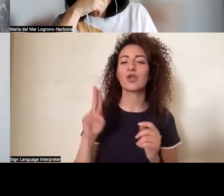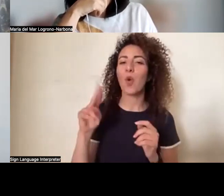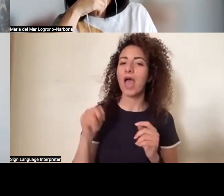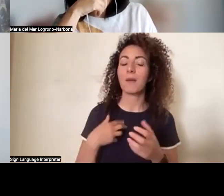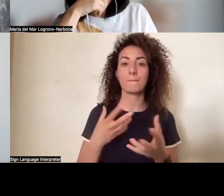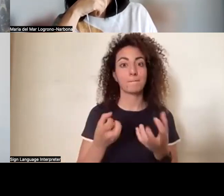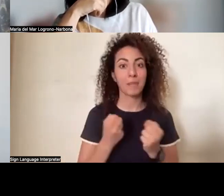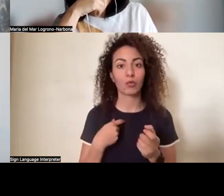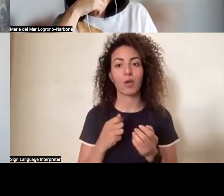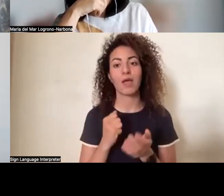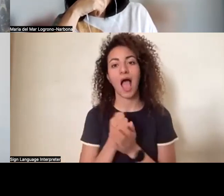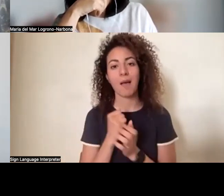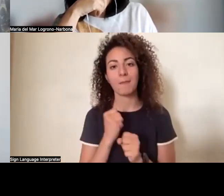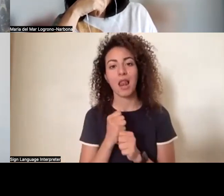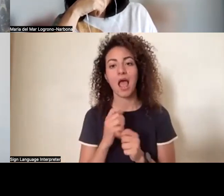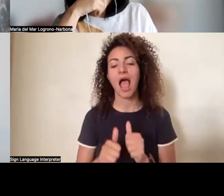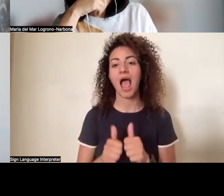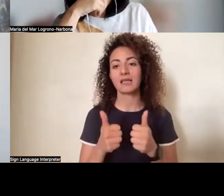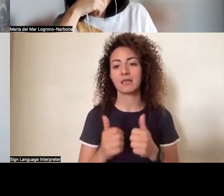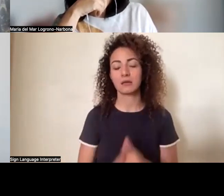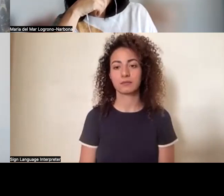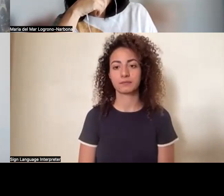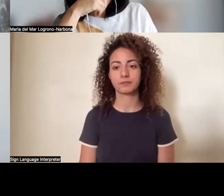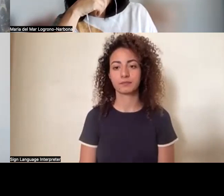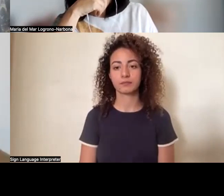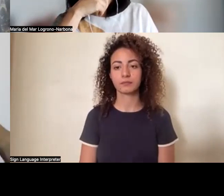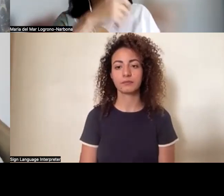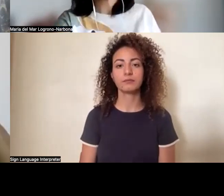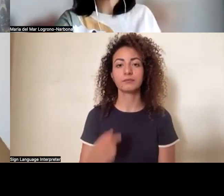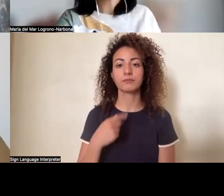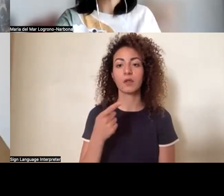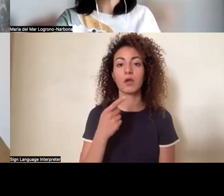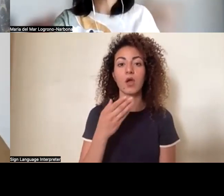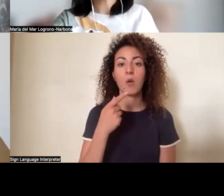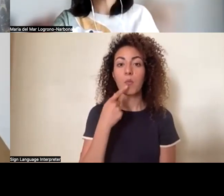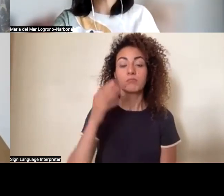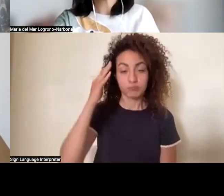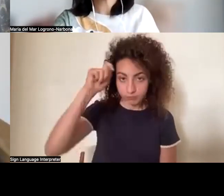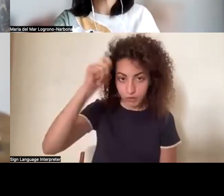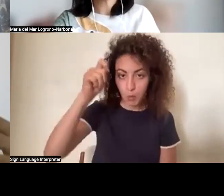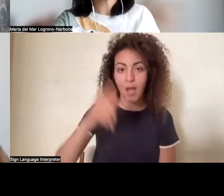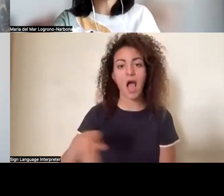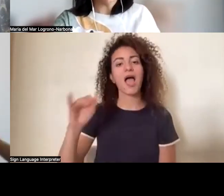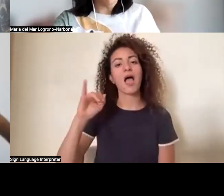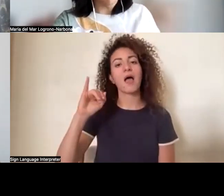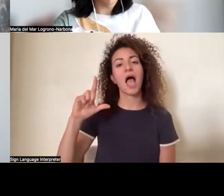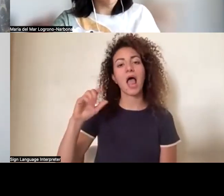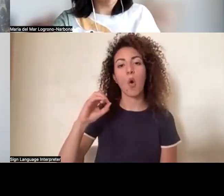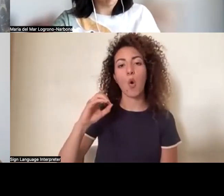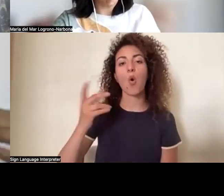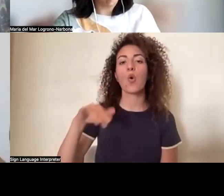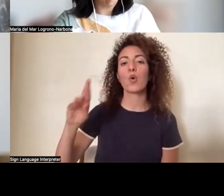not sure I mentioned that, but I do salute ILO and UNICEF for what they are doing, because we do need